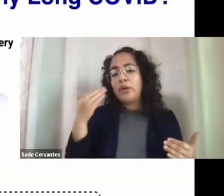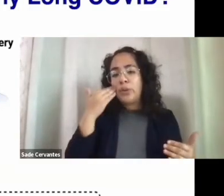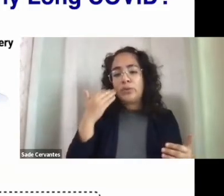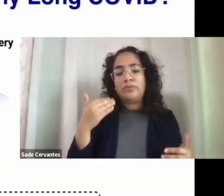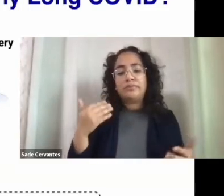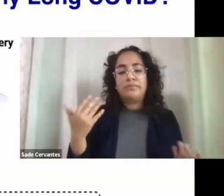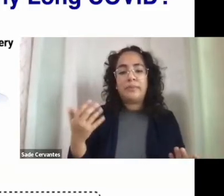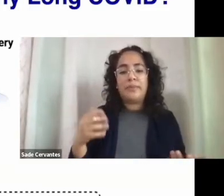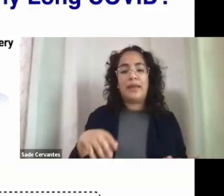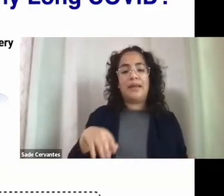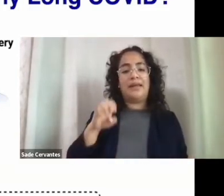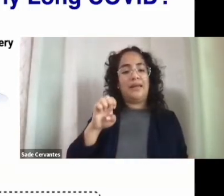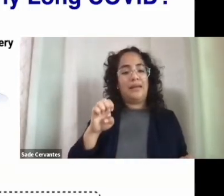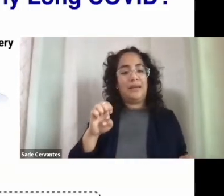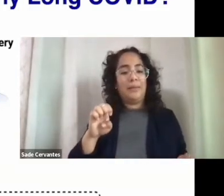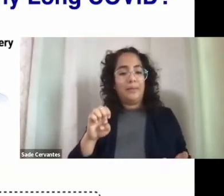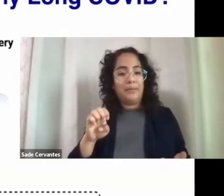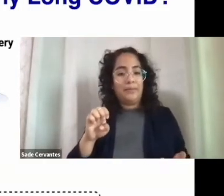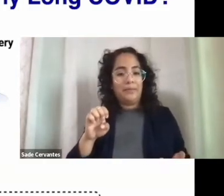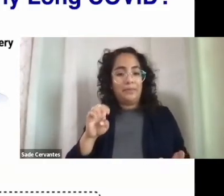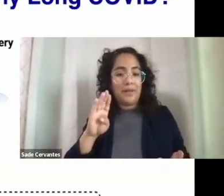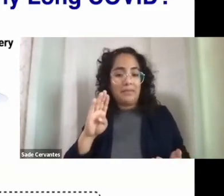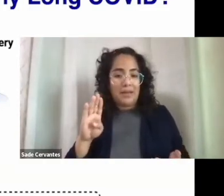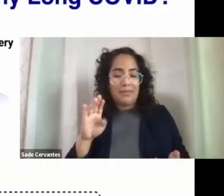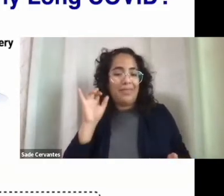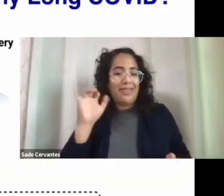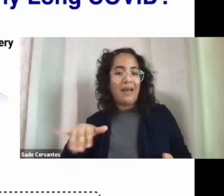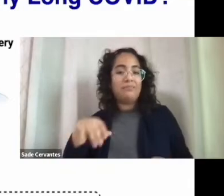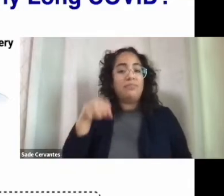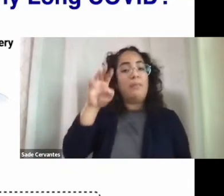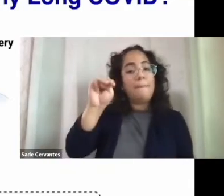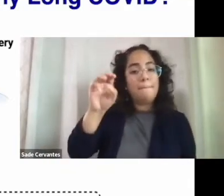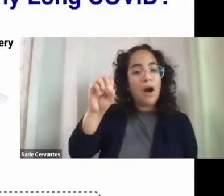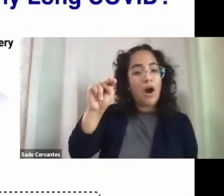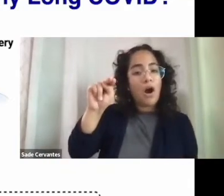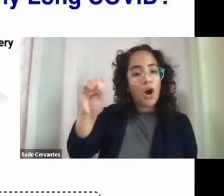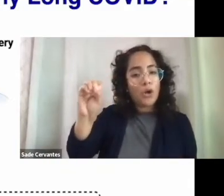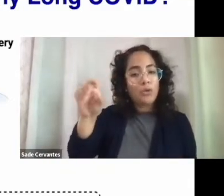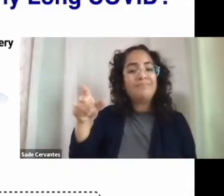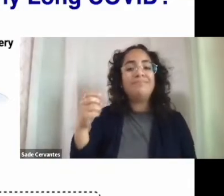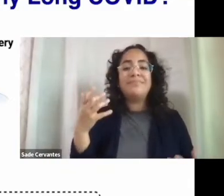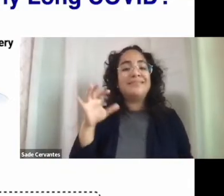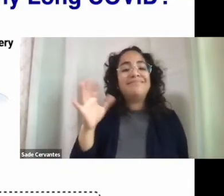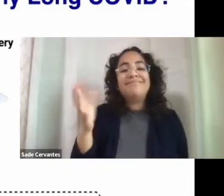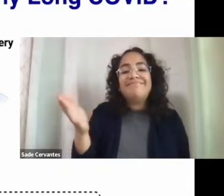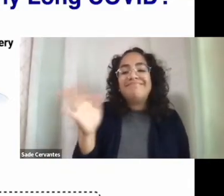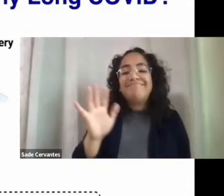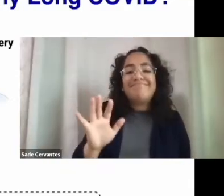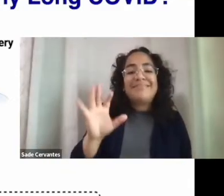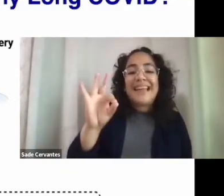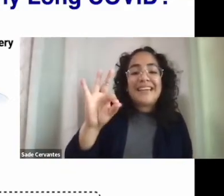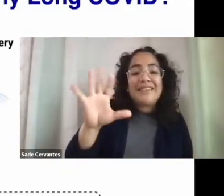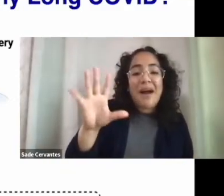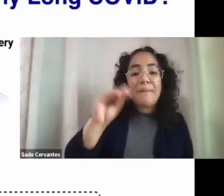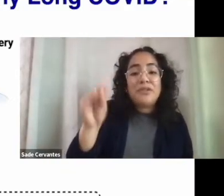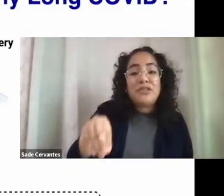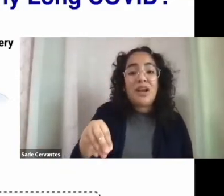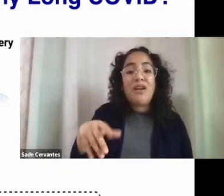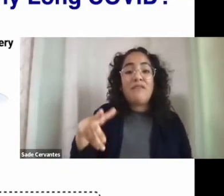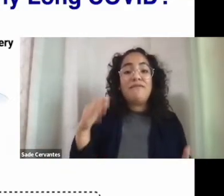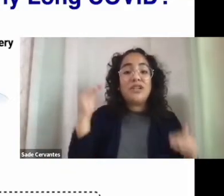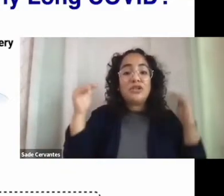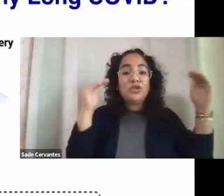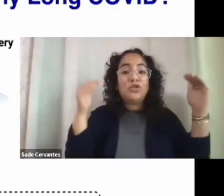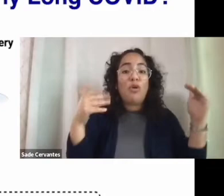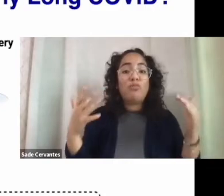virus, EBV, which is the virus that causes mono. Basically, like 95% of adults get that virus